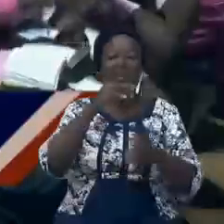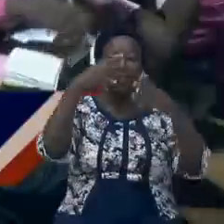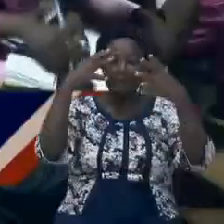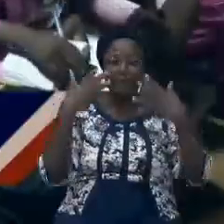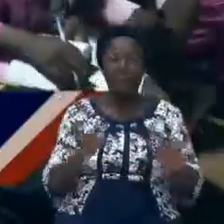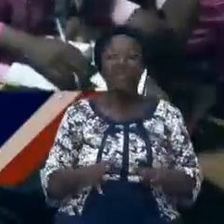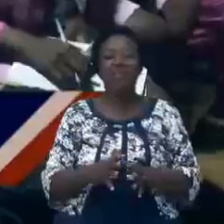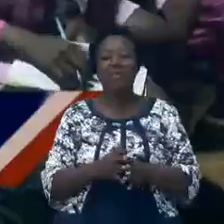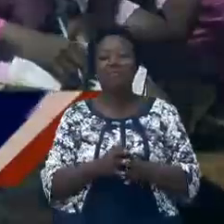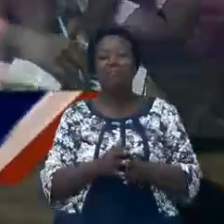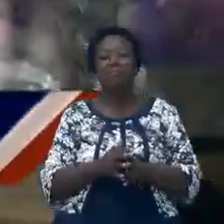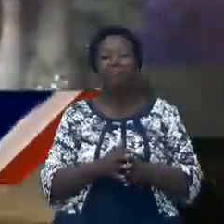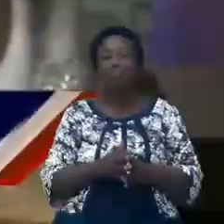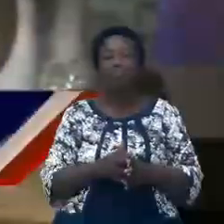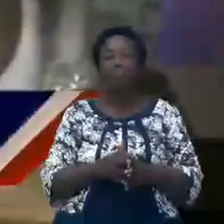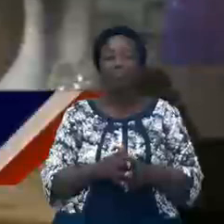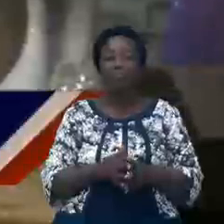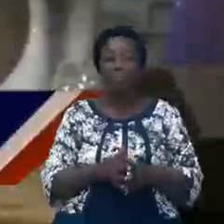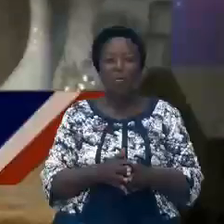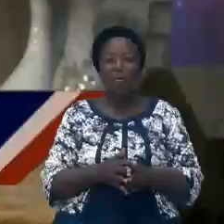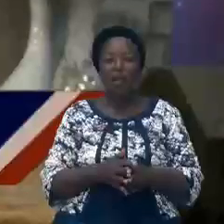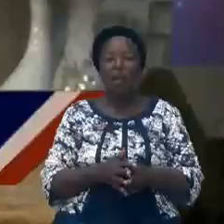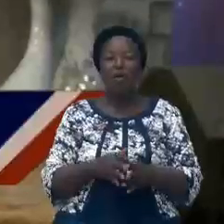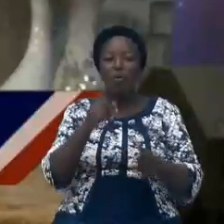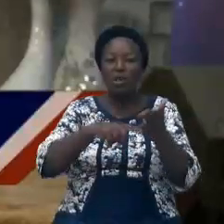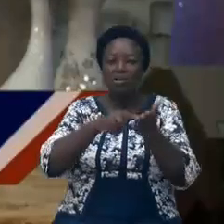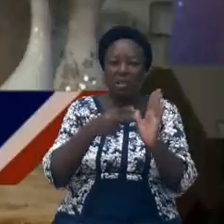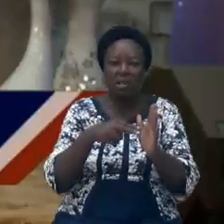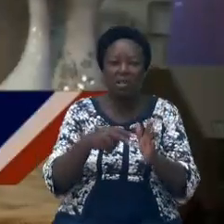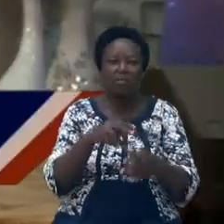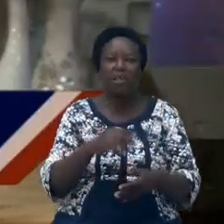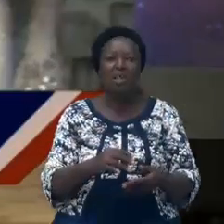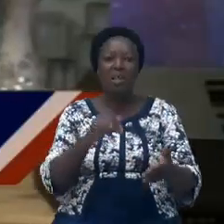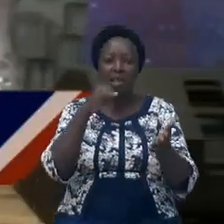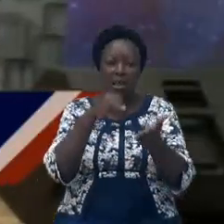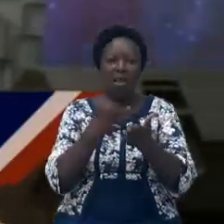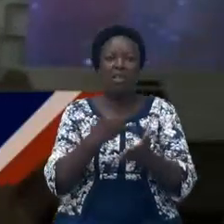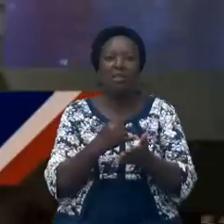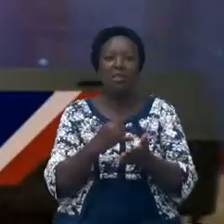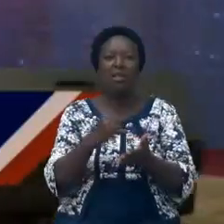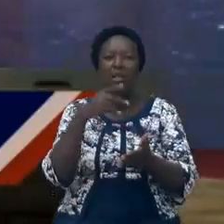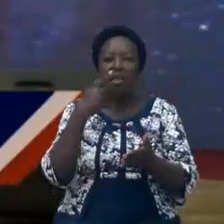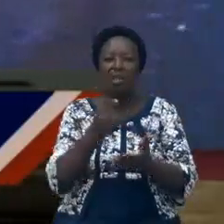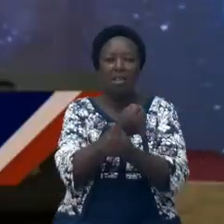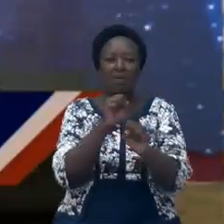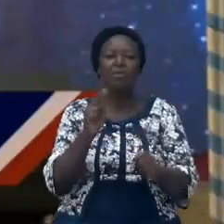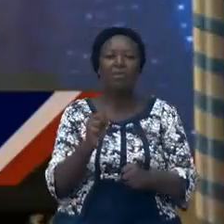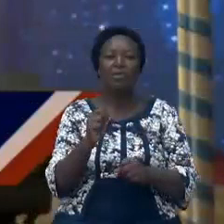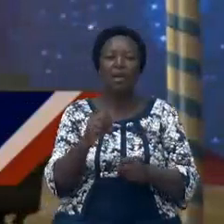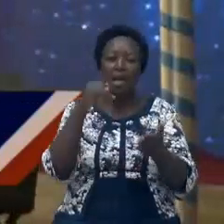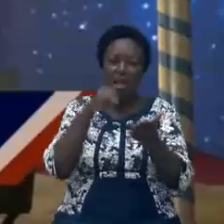said, it is finished. What did he mean by that? It. The